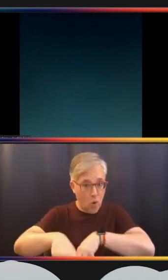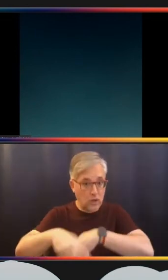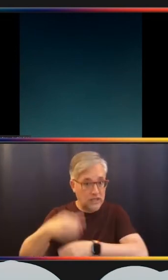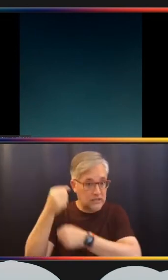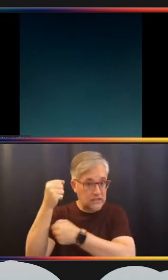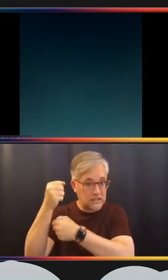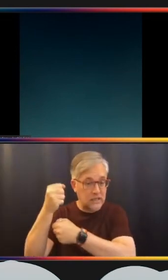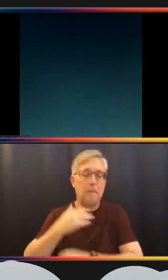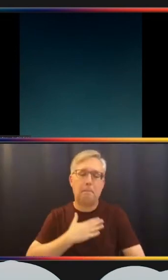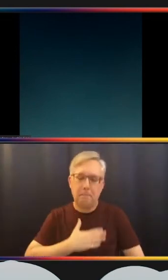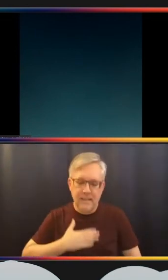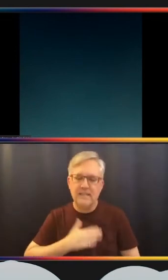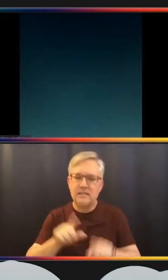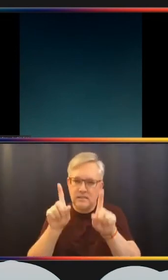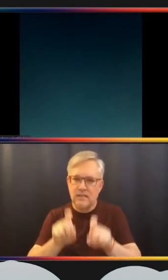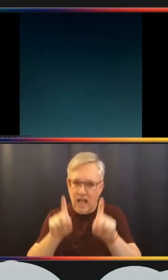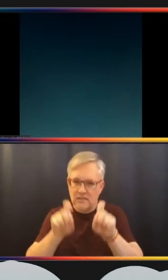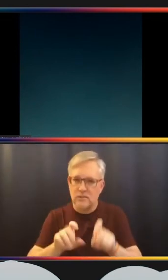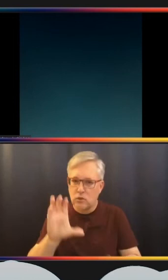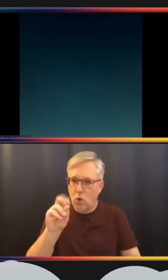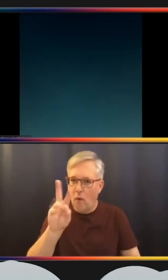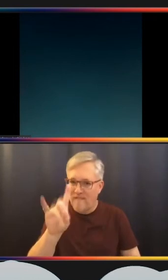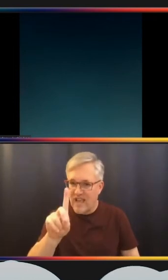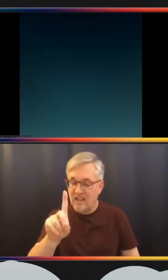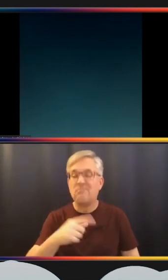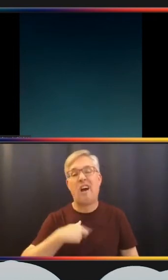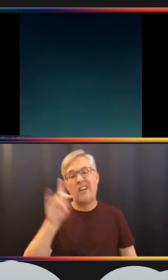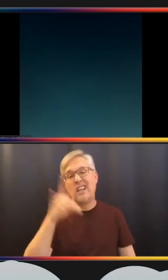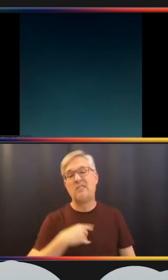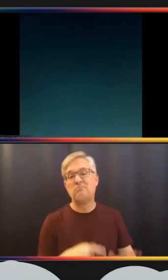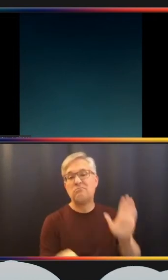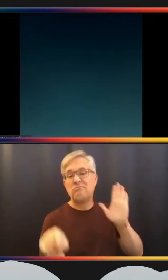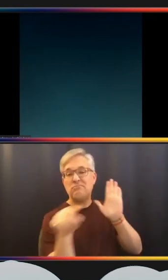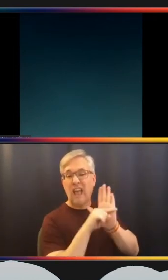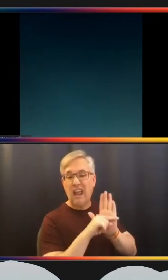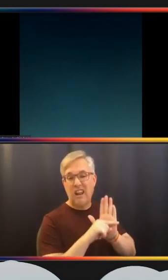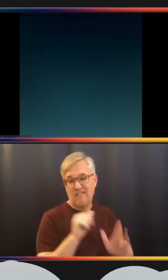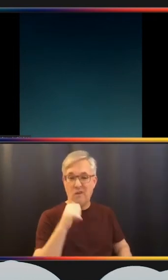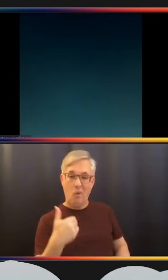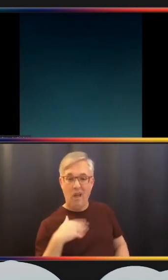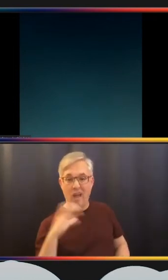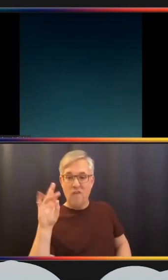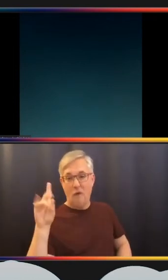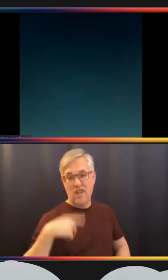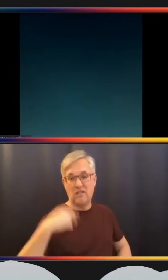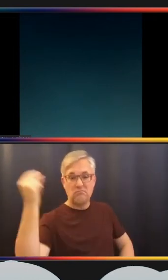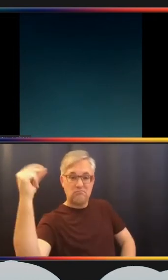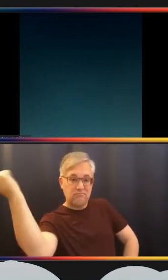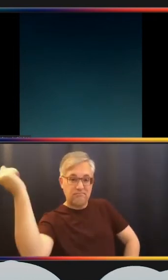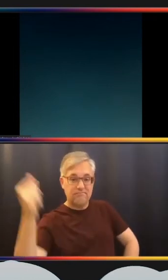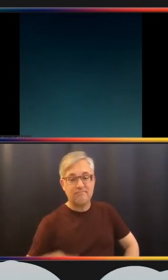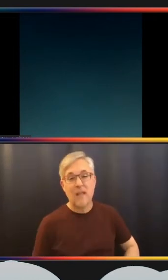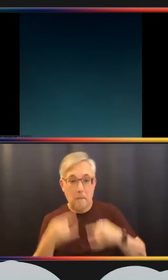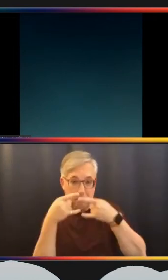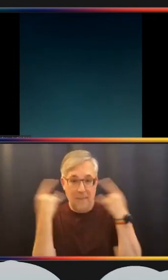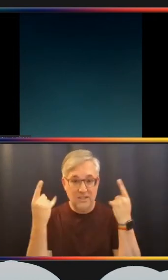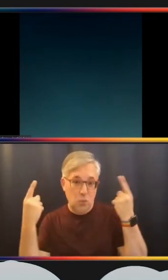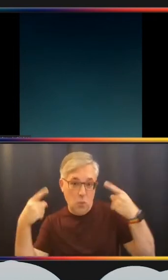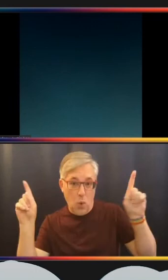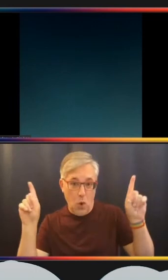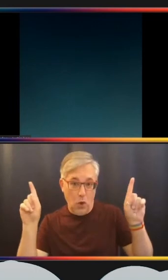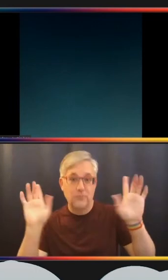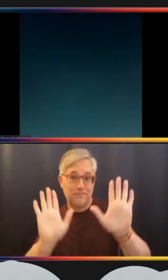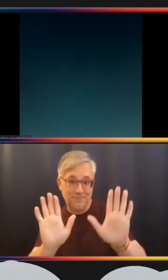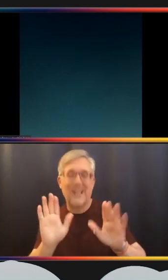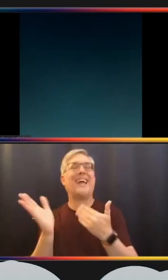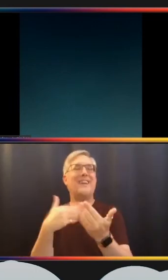COVID. I did. I got a negative. Okay. Wear your masks. They work, yes. People. But yeah, I've totally been active in that. It